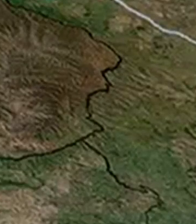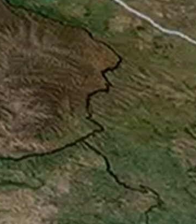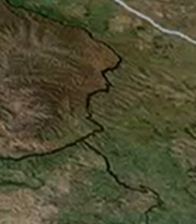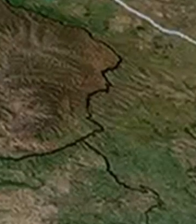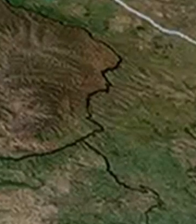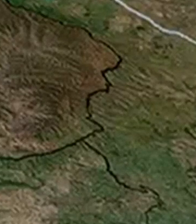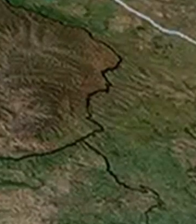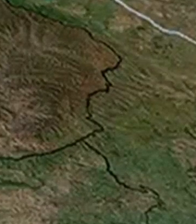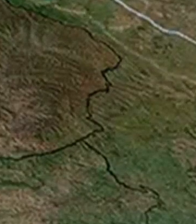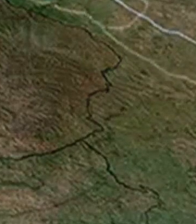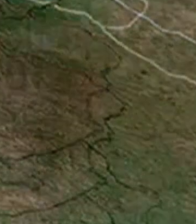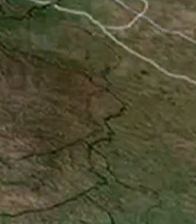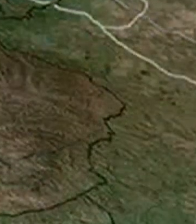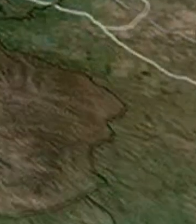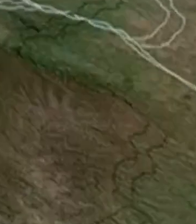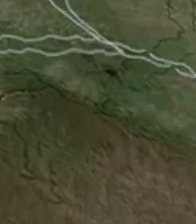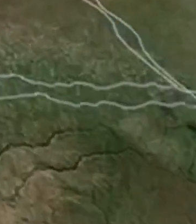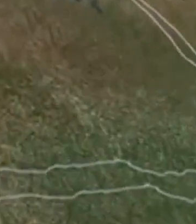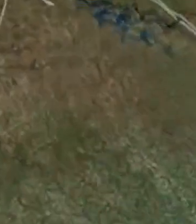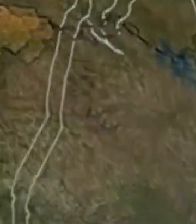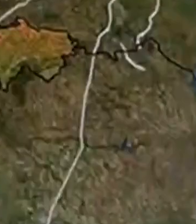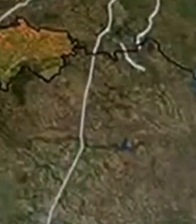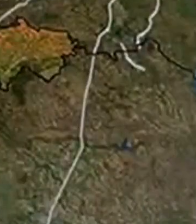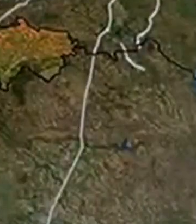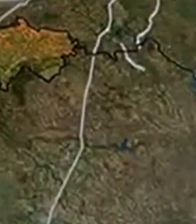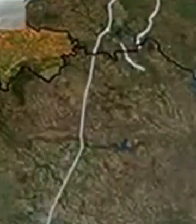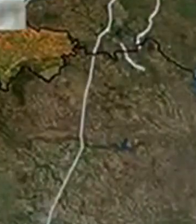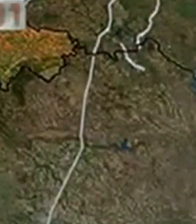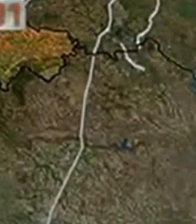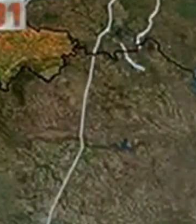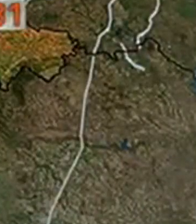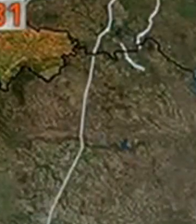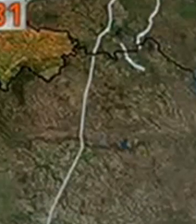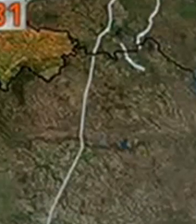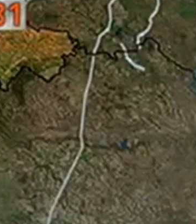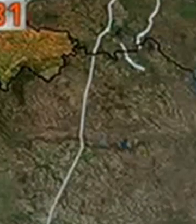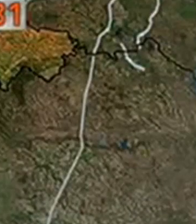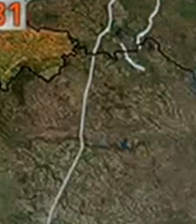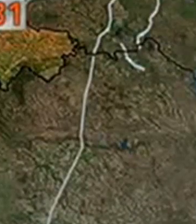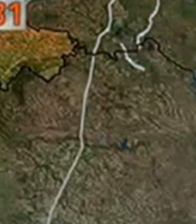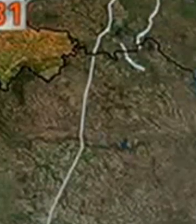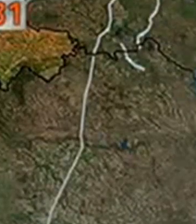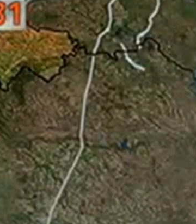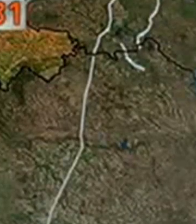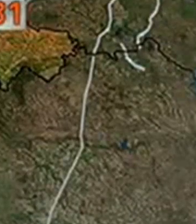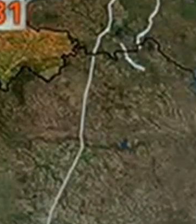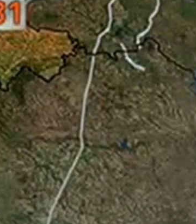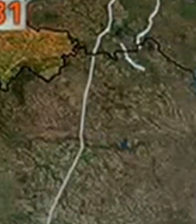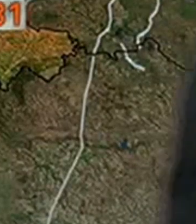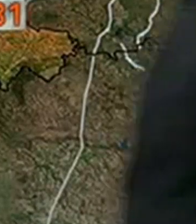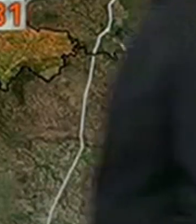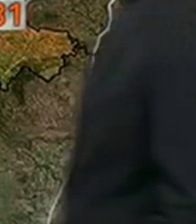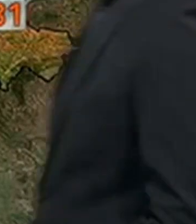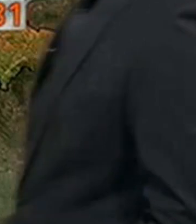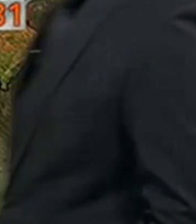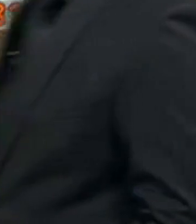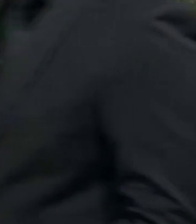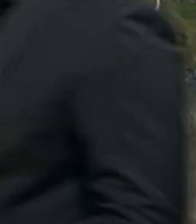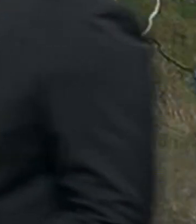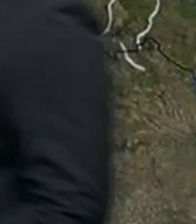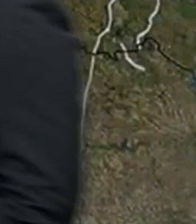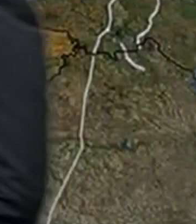go mashome a mararo a sena metse kaofela re shebile ka hare ka palo boa le teng o tla hlotshese Upington sentse ke sabela hona ka hare go Calvin le hona ka Rosa